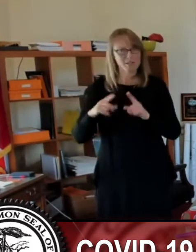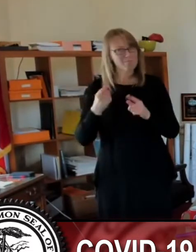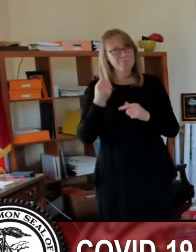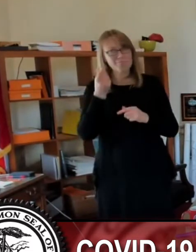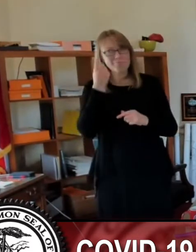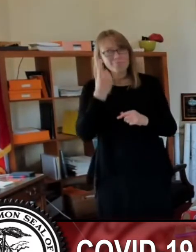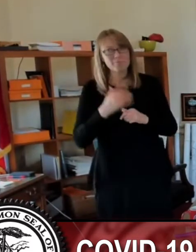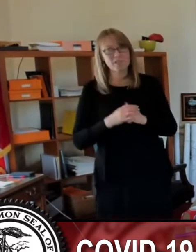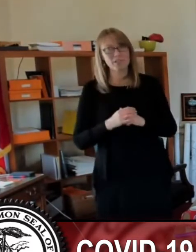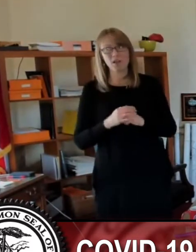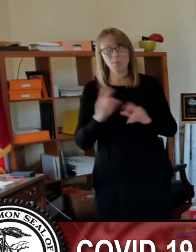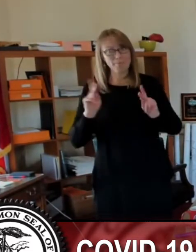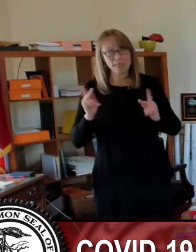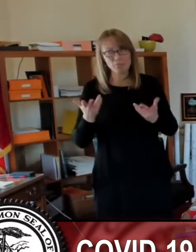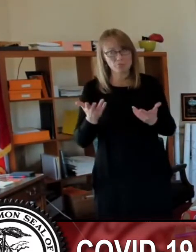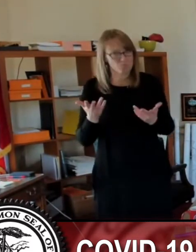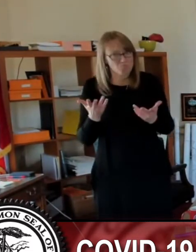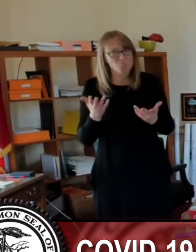They have